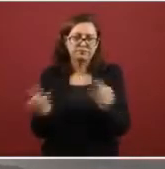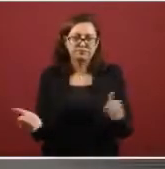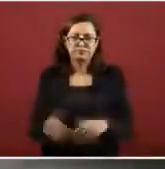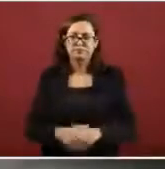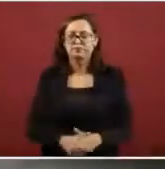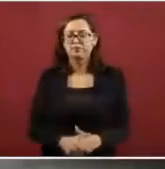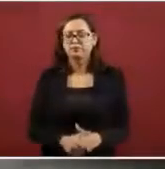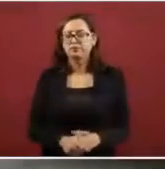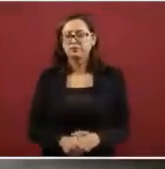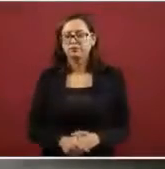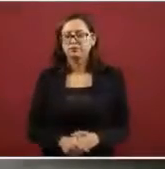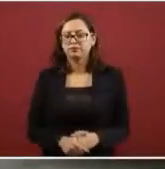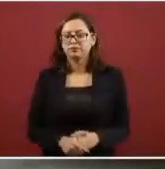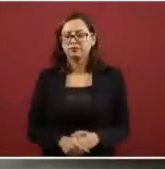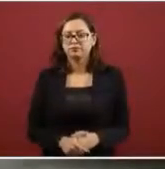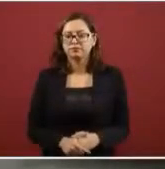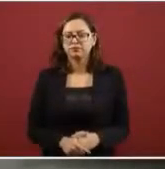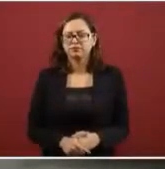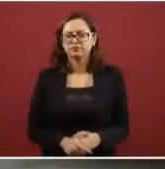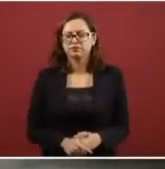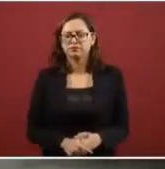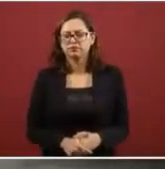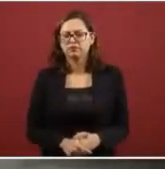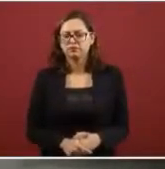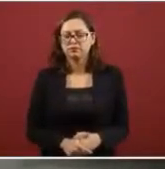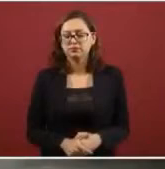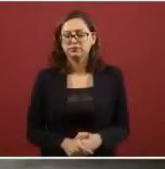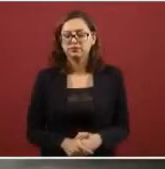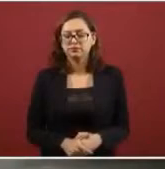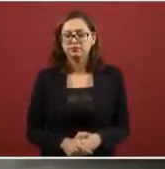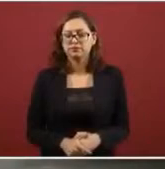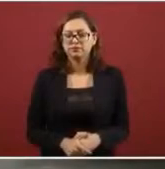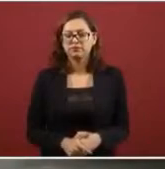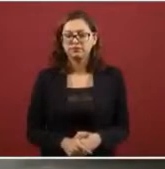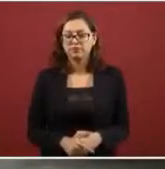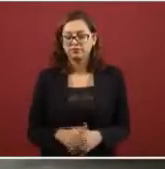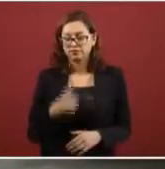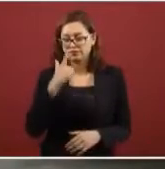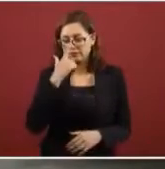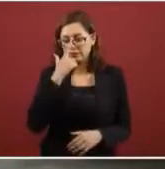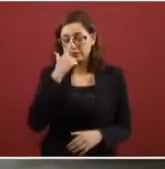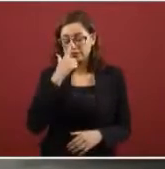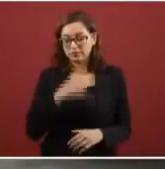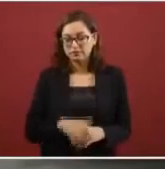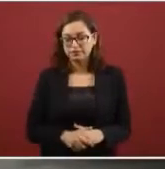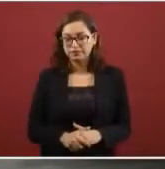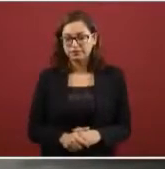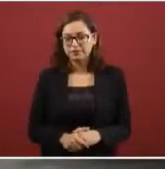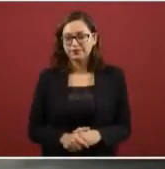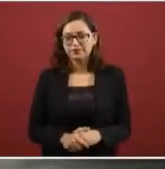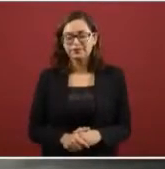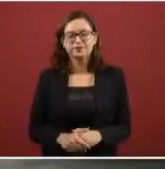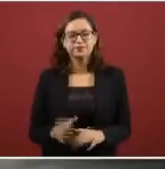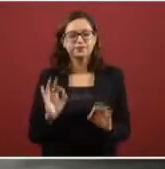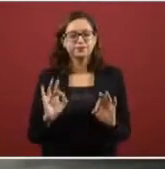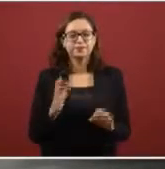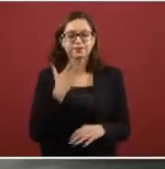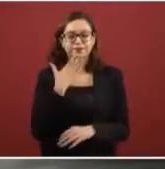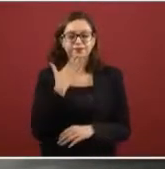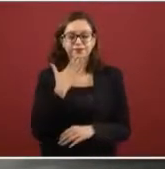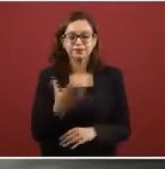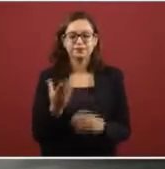not just have them handle it personally with each client okay we got the next speaker